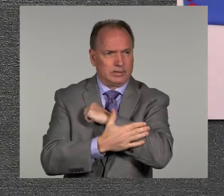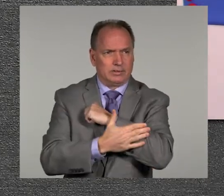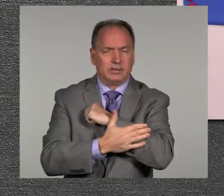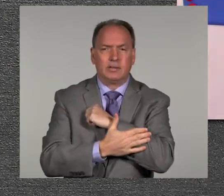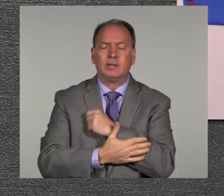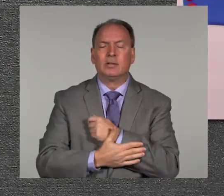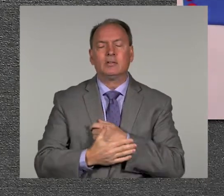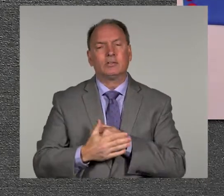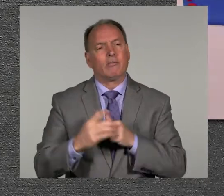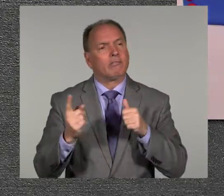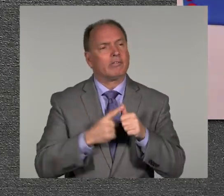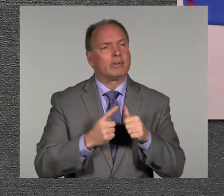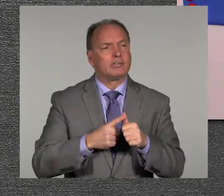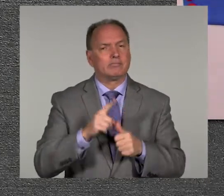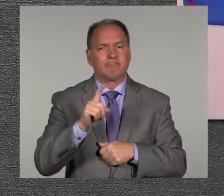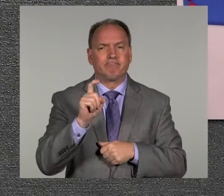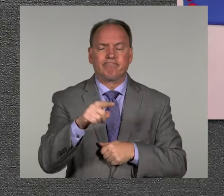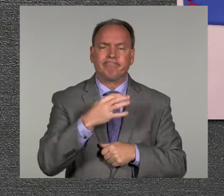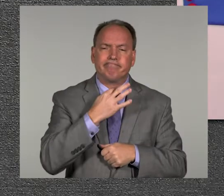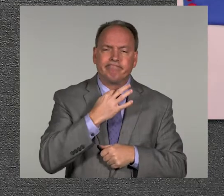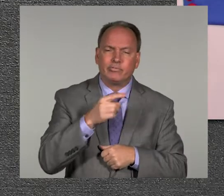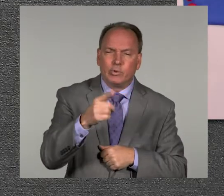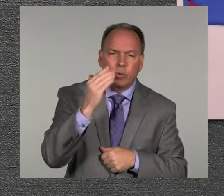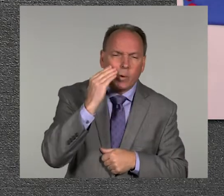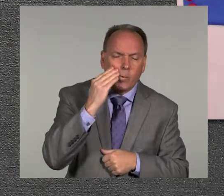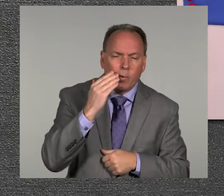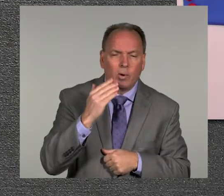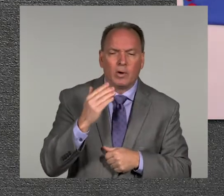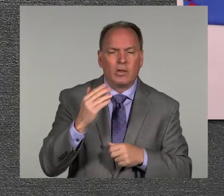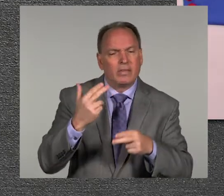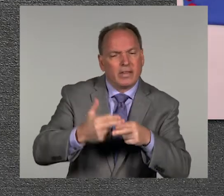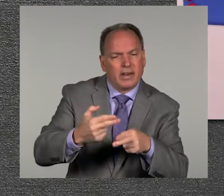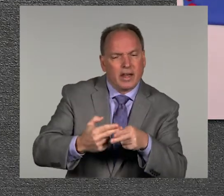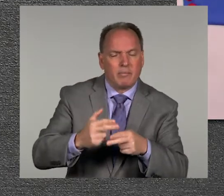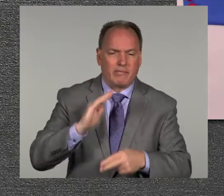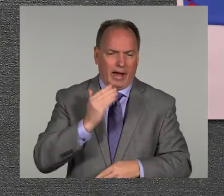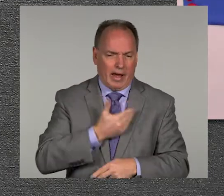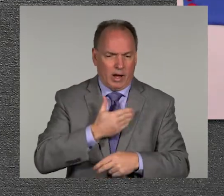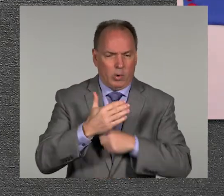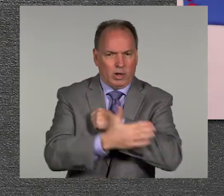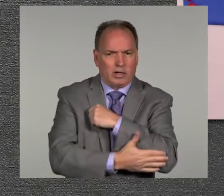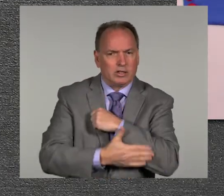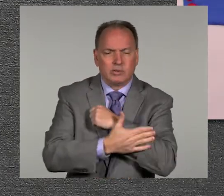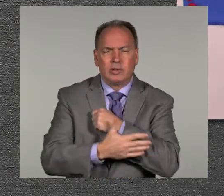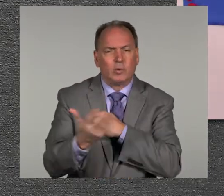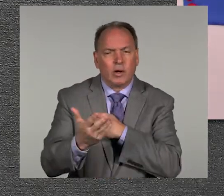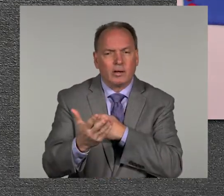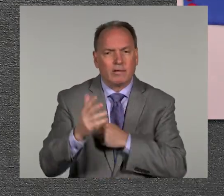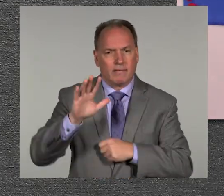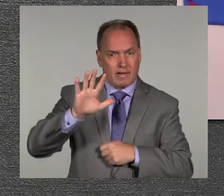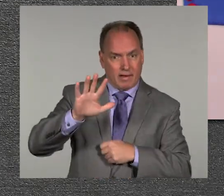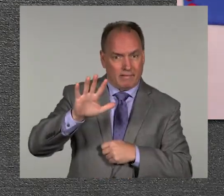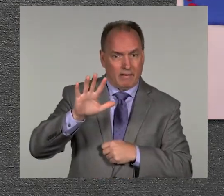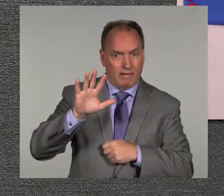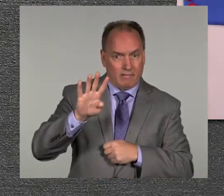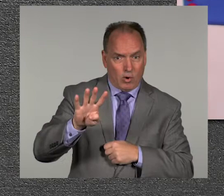what country do we live in? I want you to think of your answer. What country do we live in? All right, I want you to yell that out in